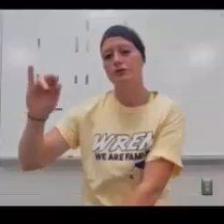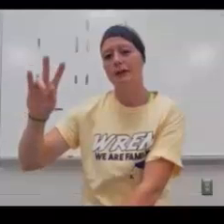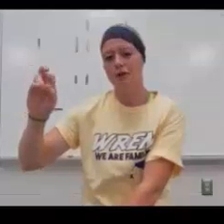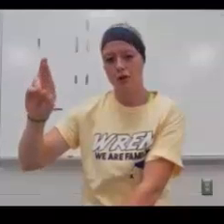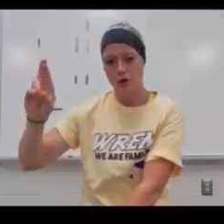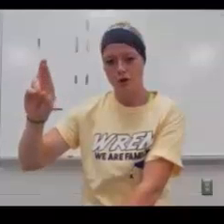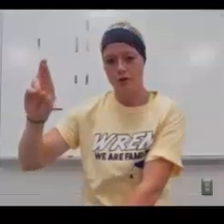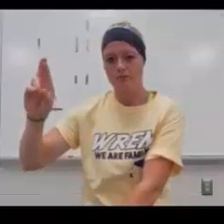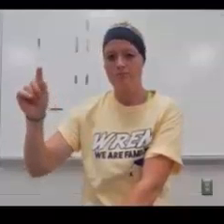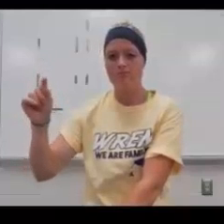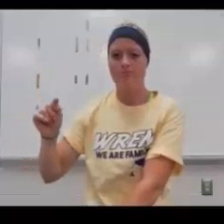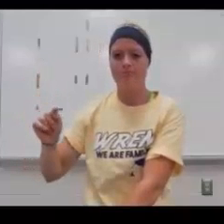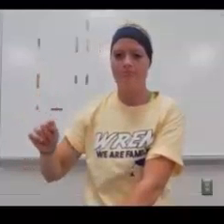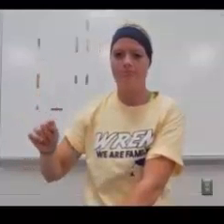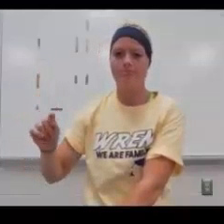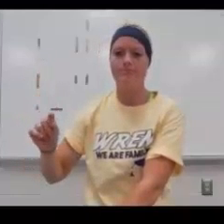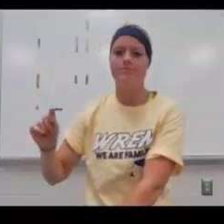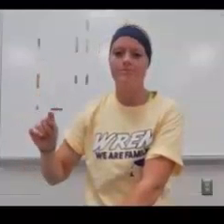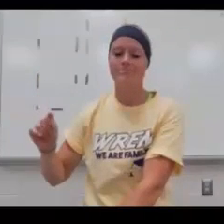golden retriever.